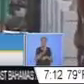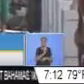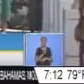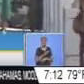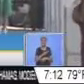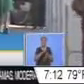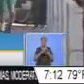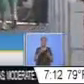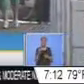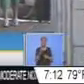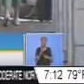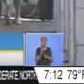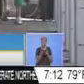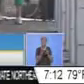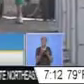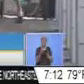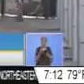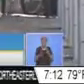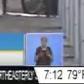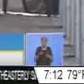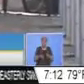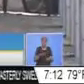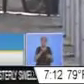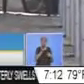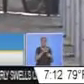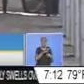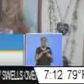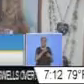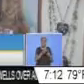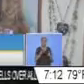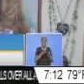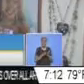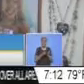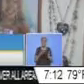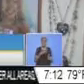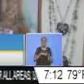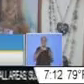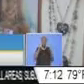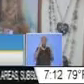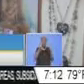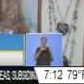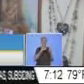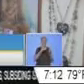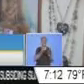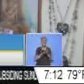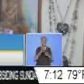people benefit from it. And so my hope is that they would make space for Bahamians.